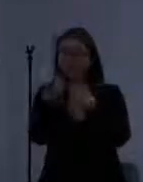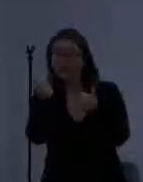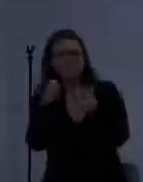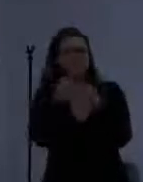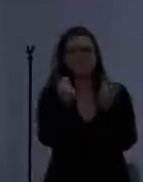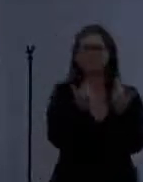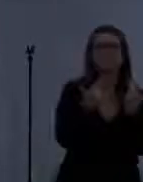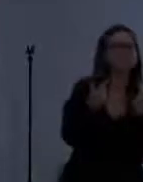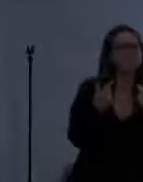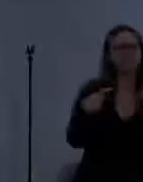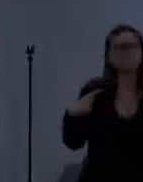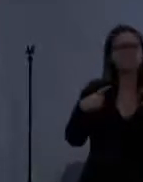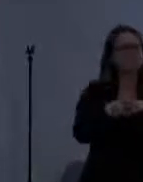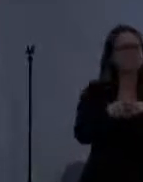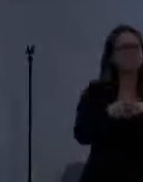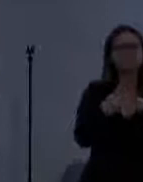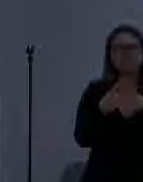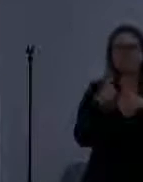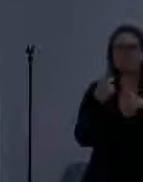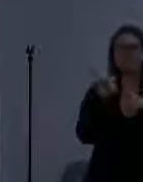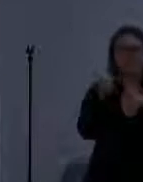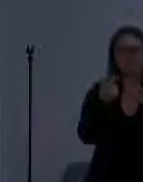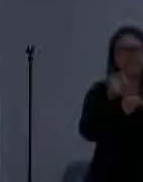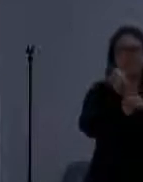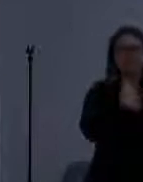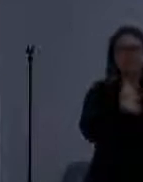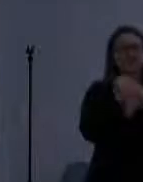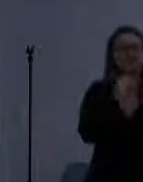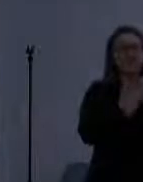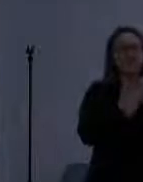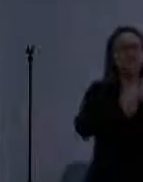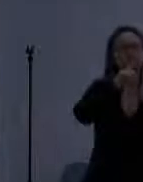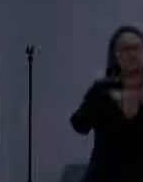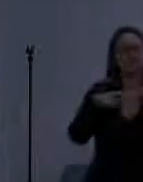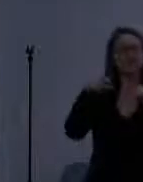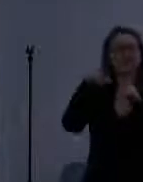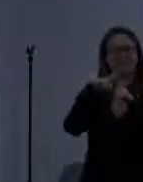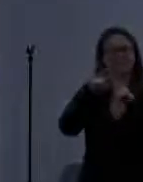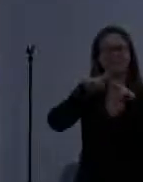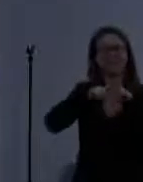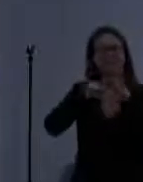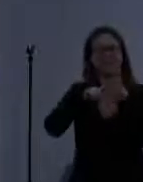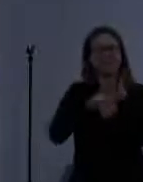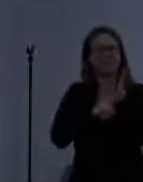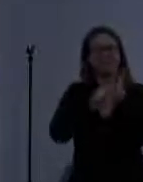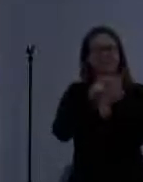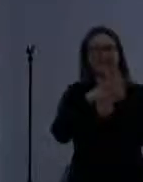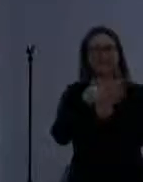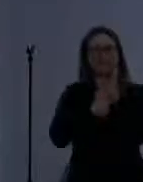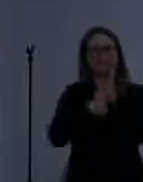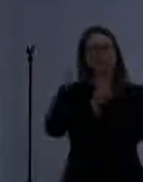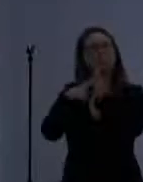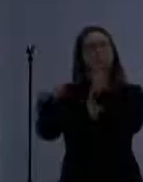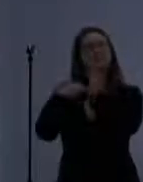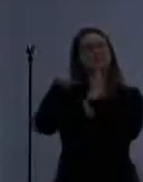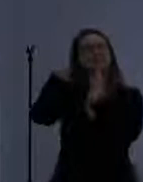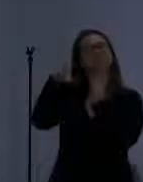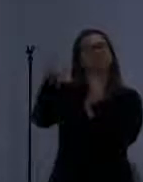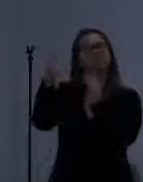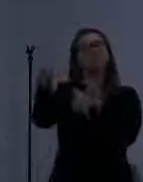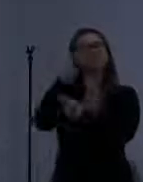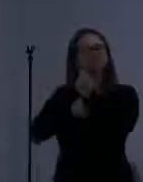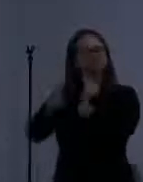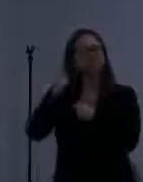example from the MJD Foundation in the Northern Territory with a